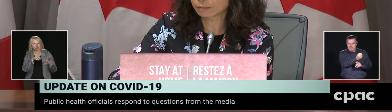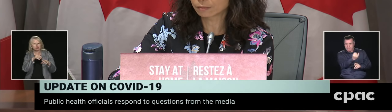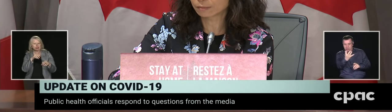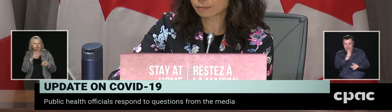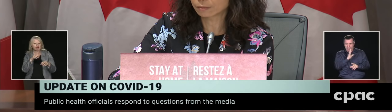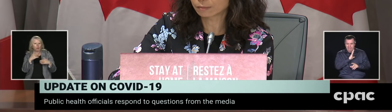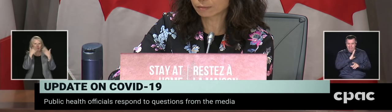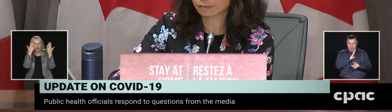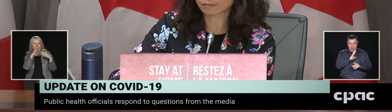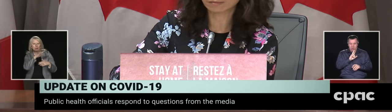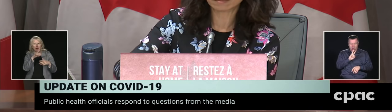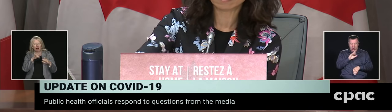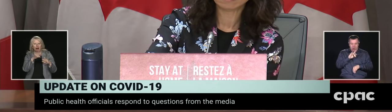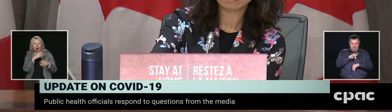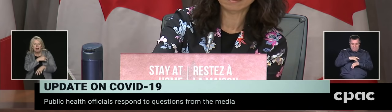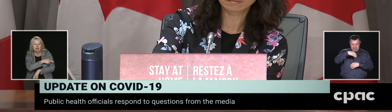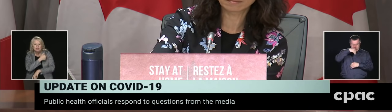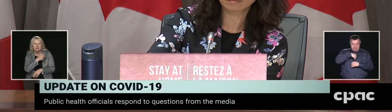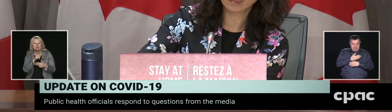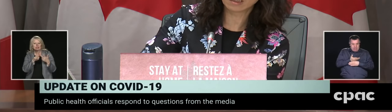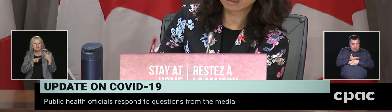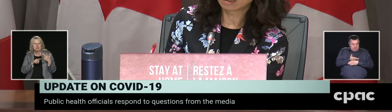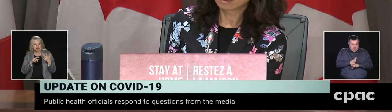the new normal?